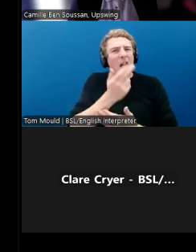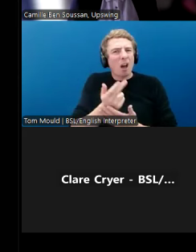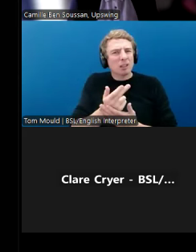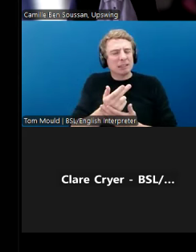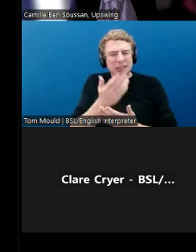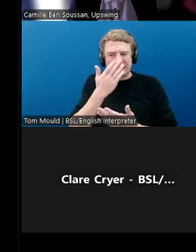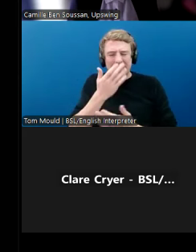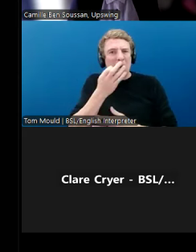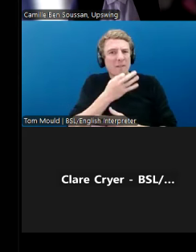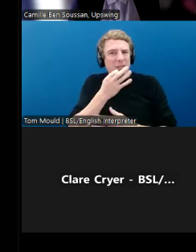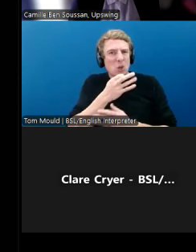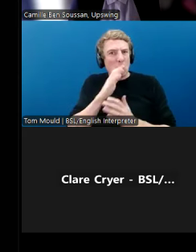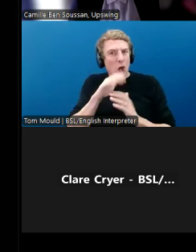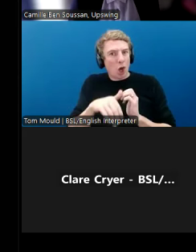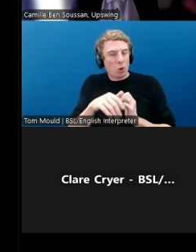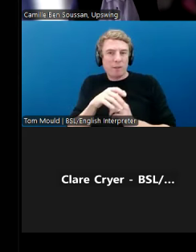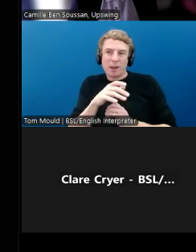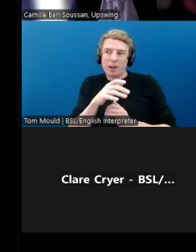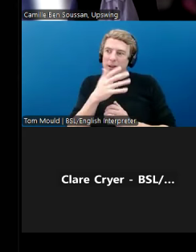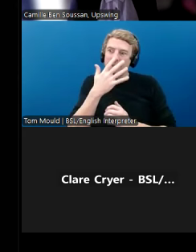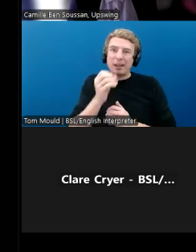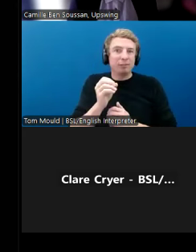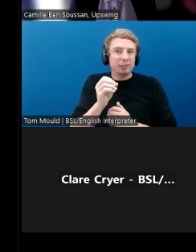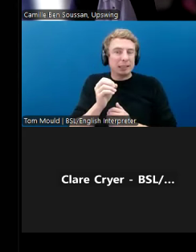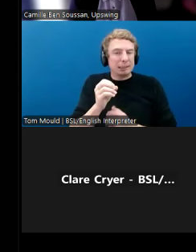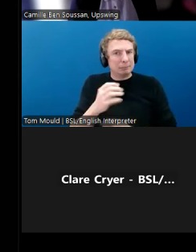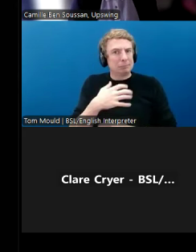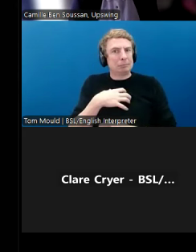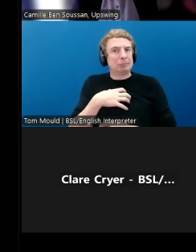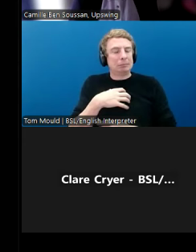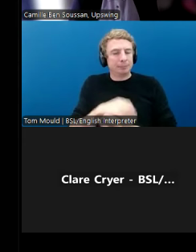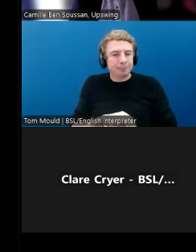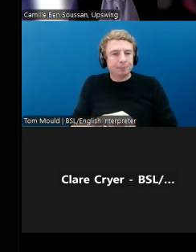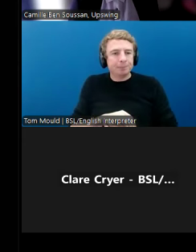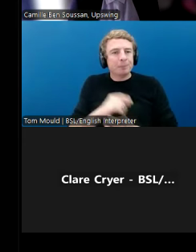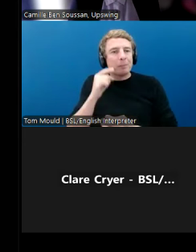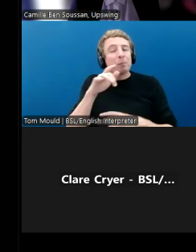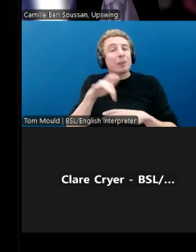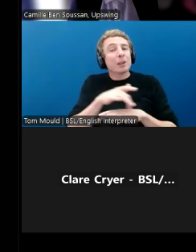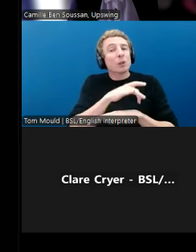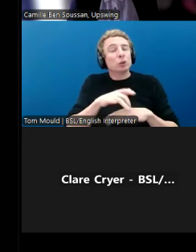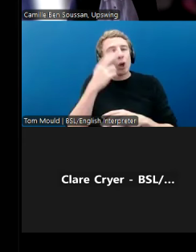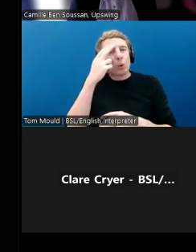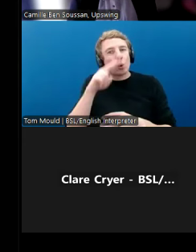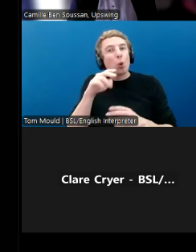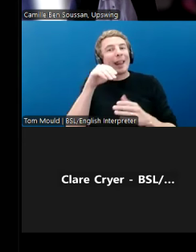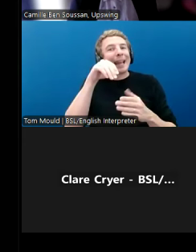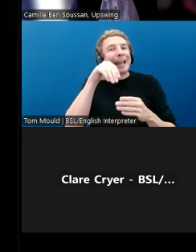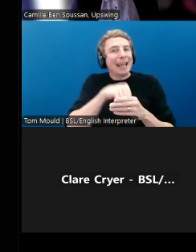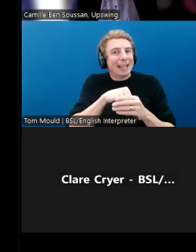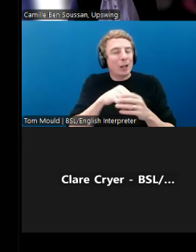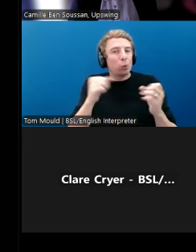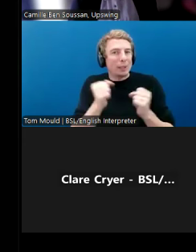still working in the field. So the show, titled What's Happened in the Winter, this is an image from the show, we worked with